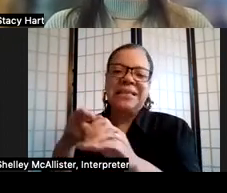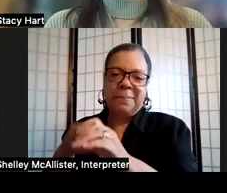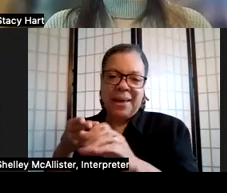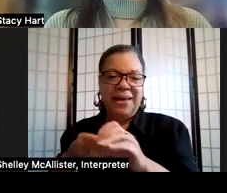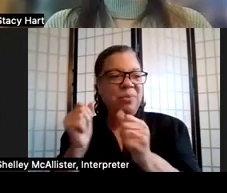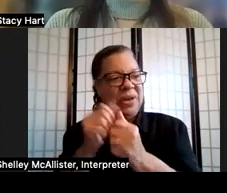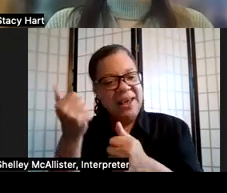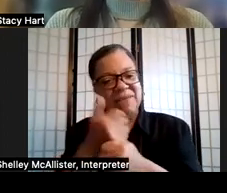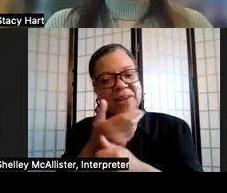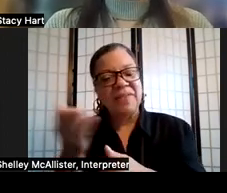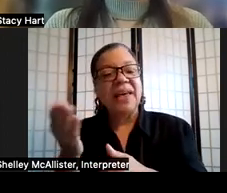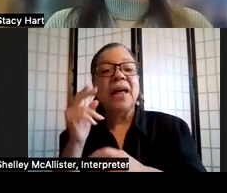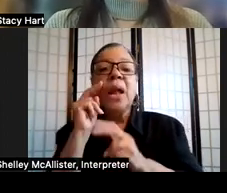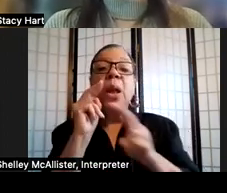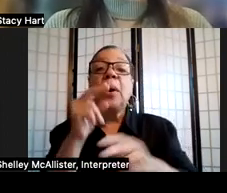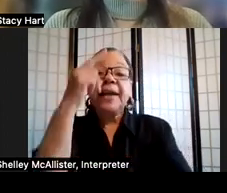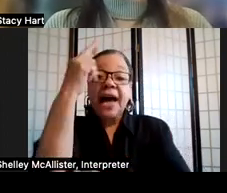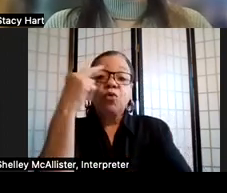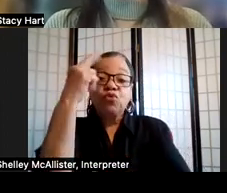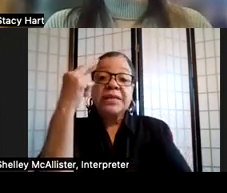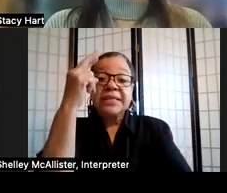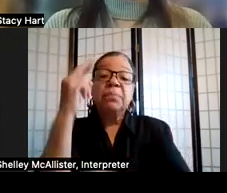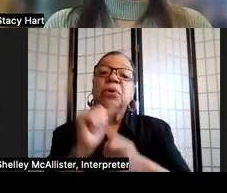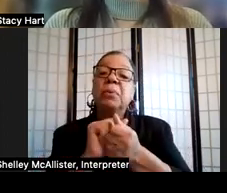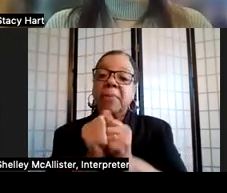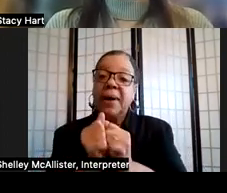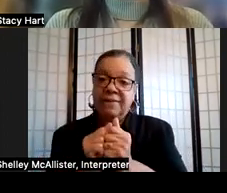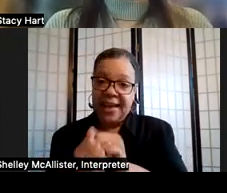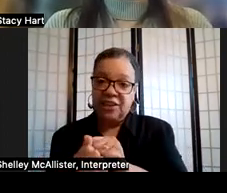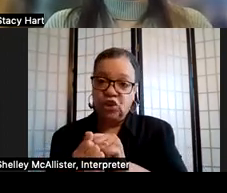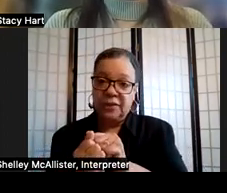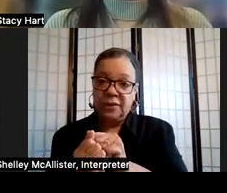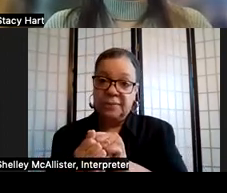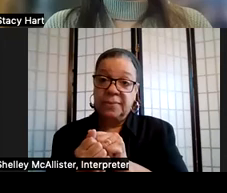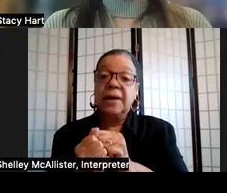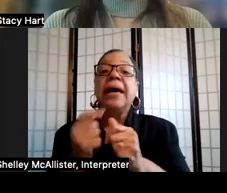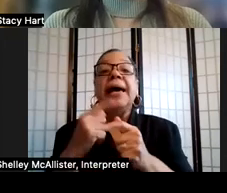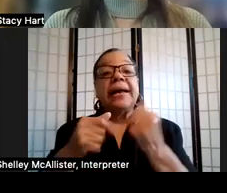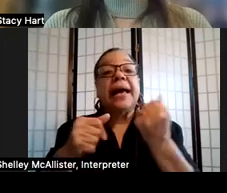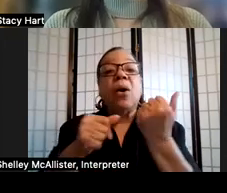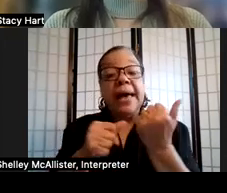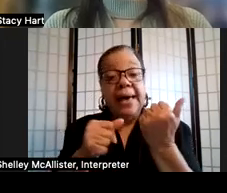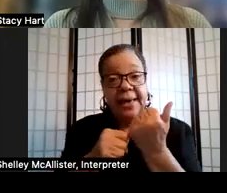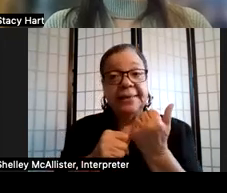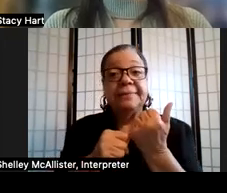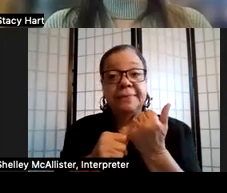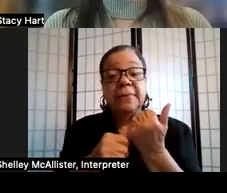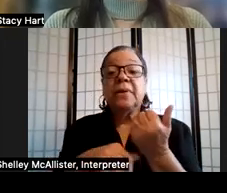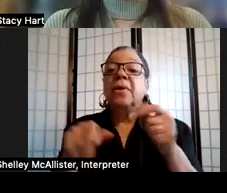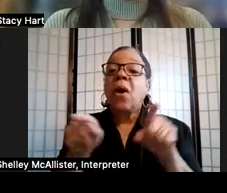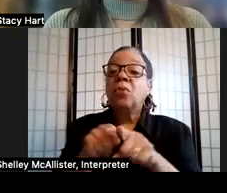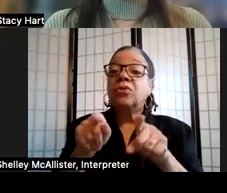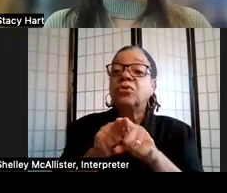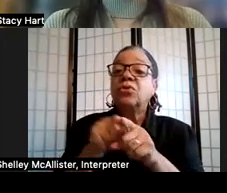to look at our reasonable modifications or auxiliary aids and services process. And also look at